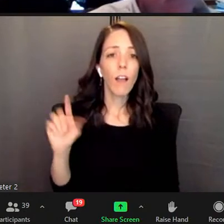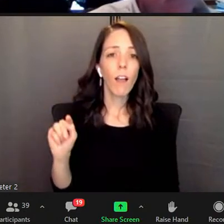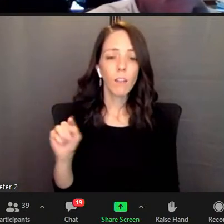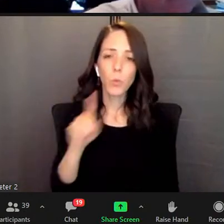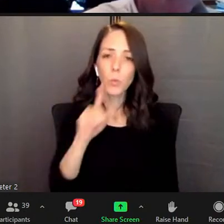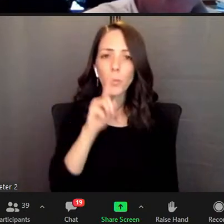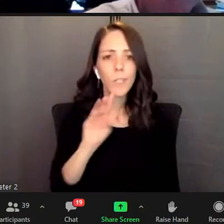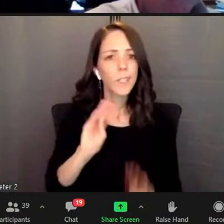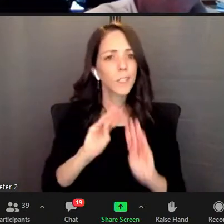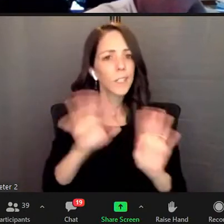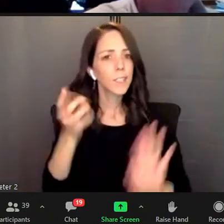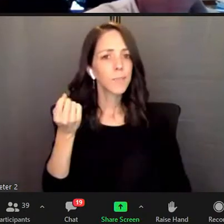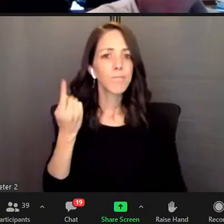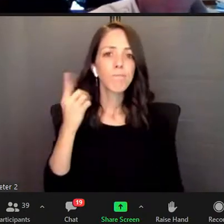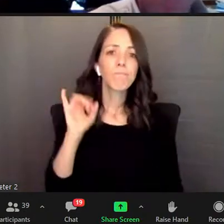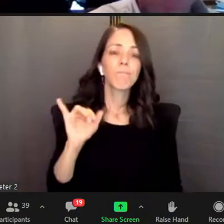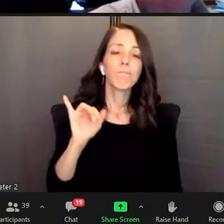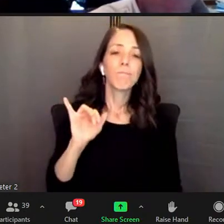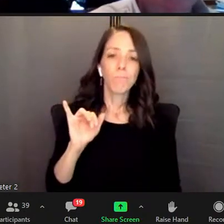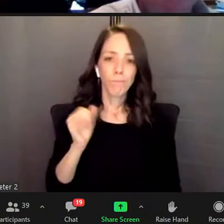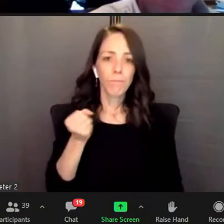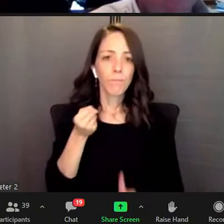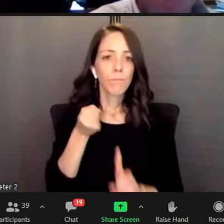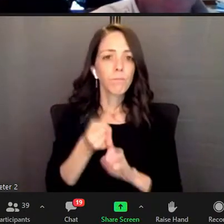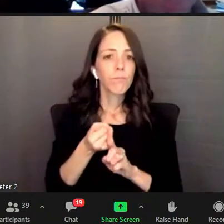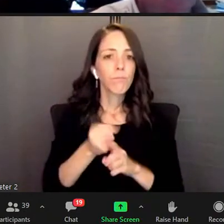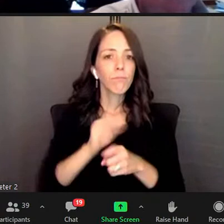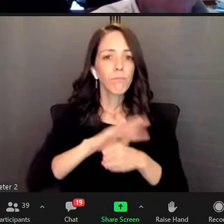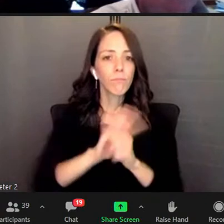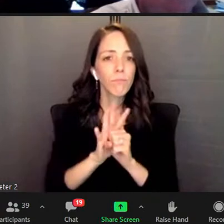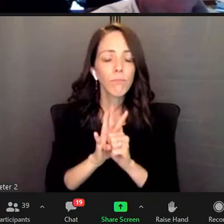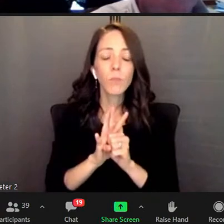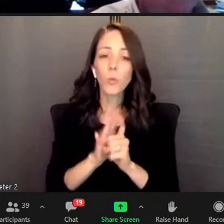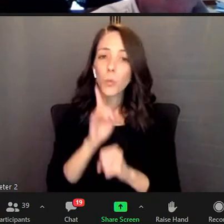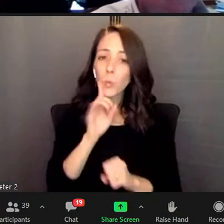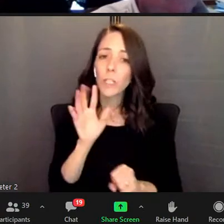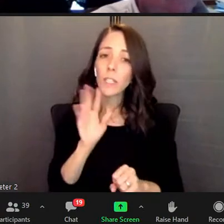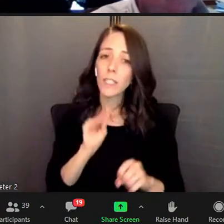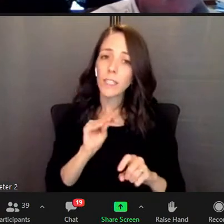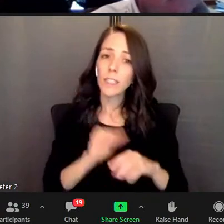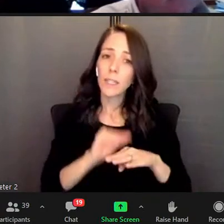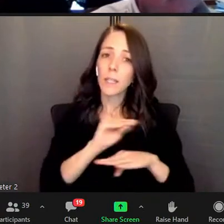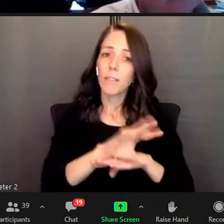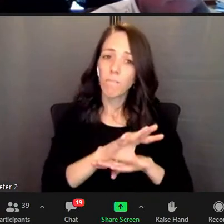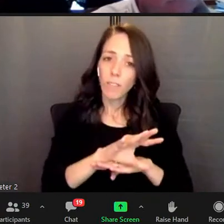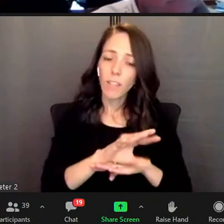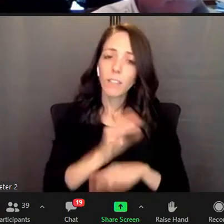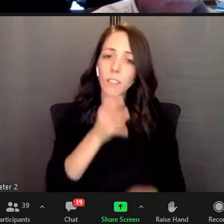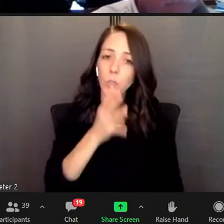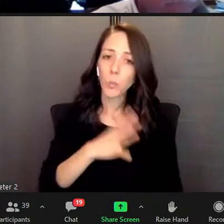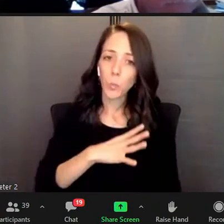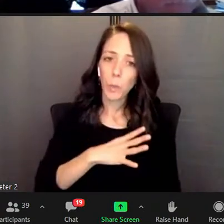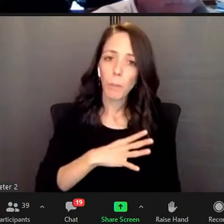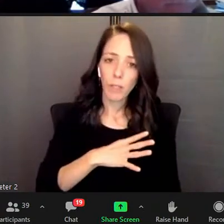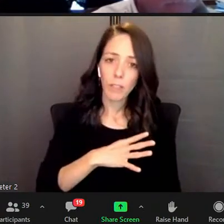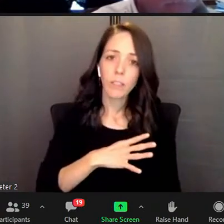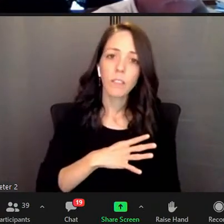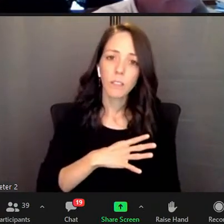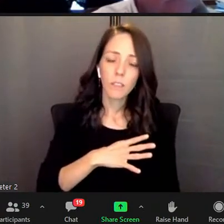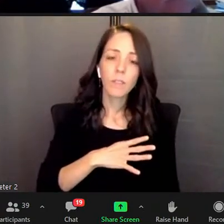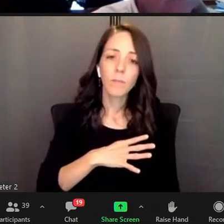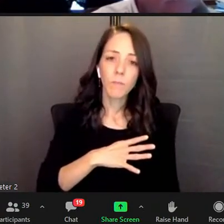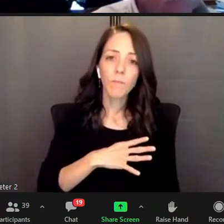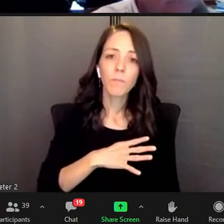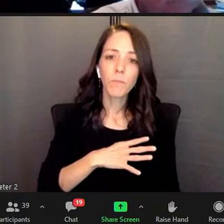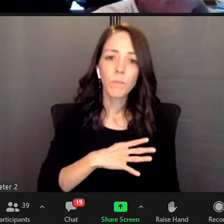clear that the pandemic had an inordinate effect on women. And I say that from the standpoint of the